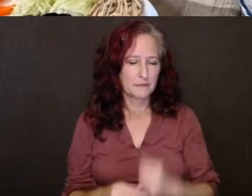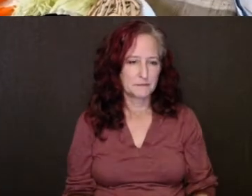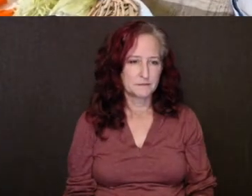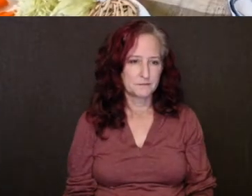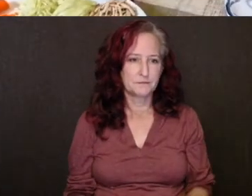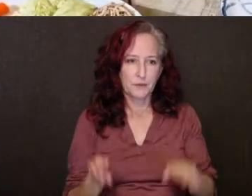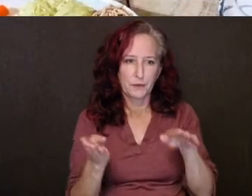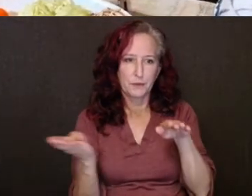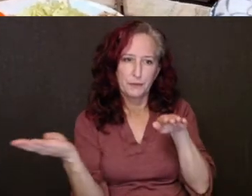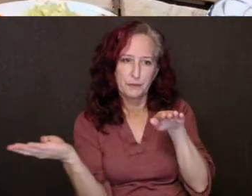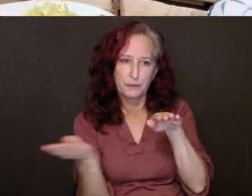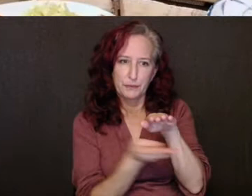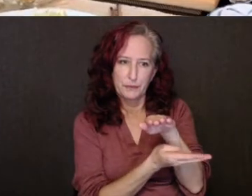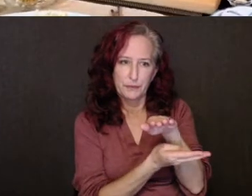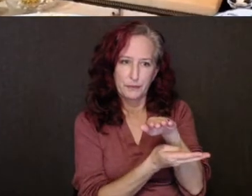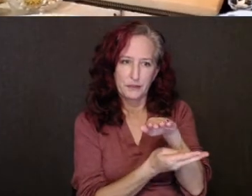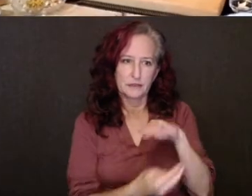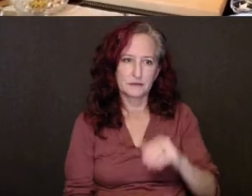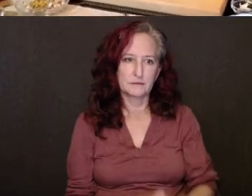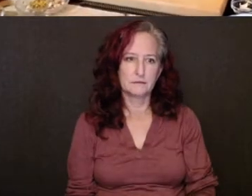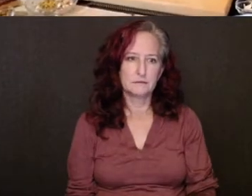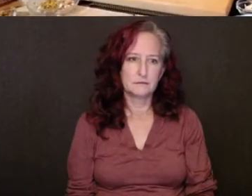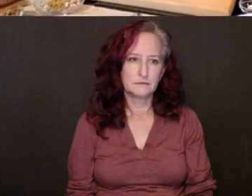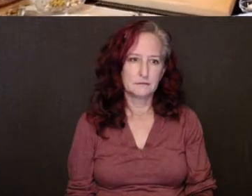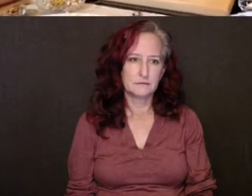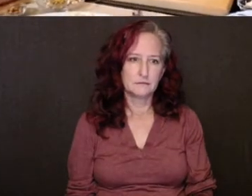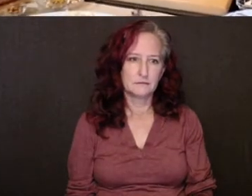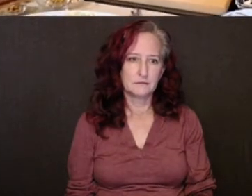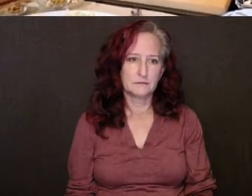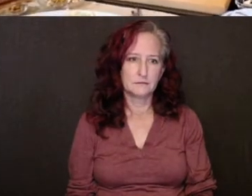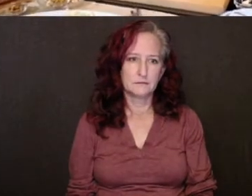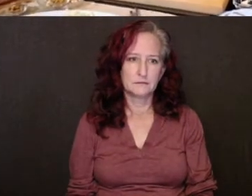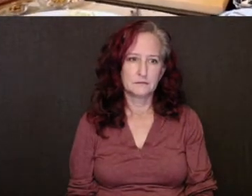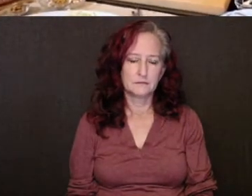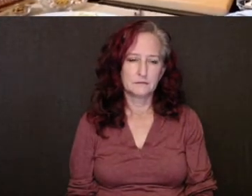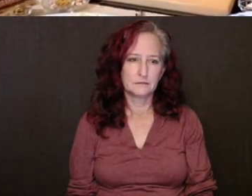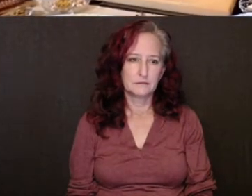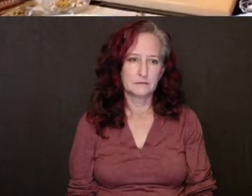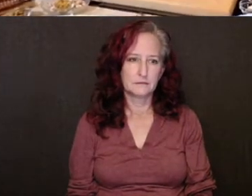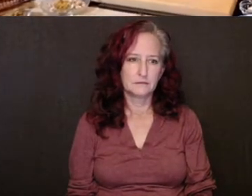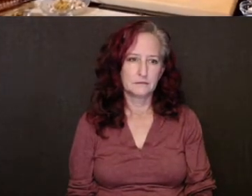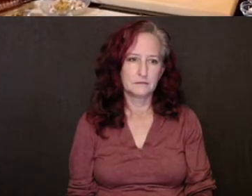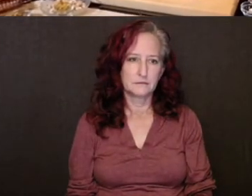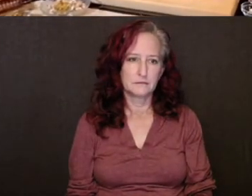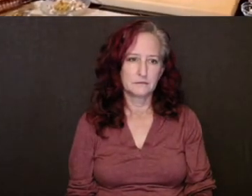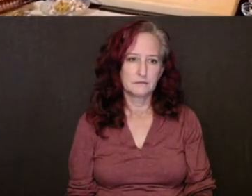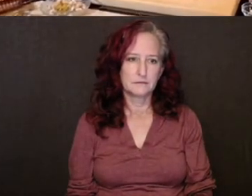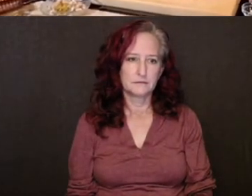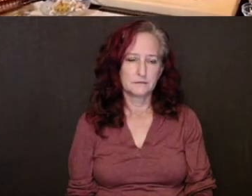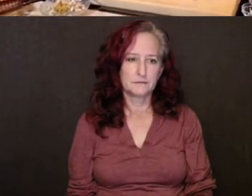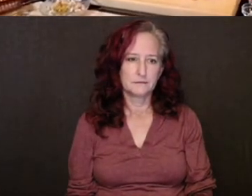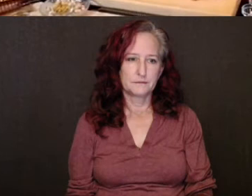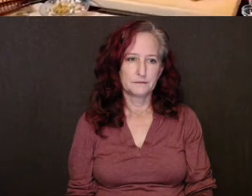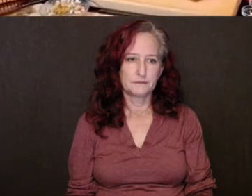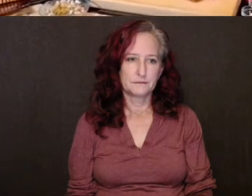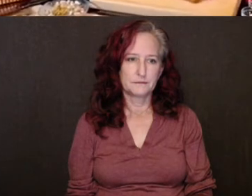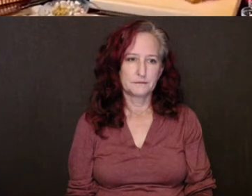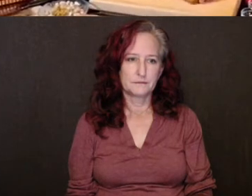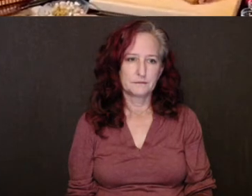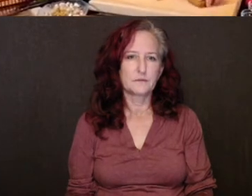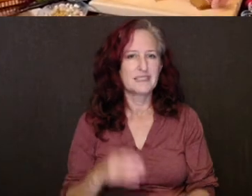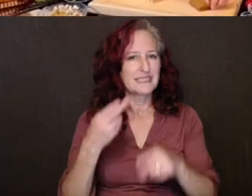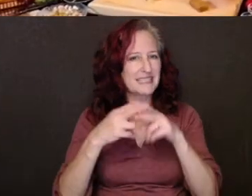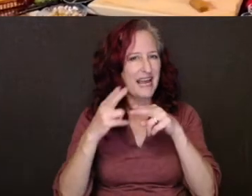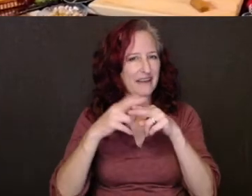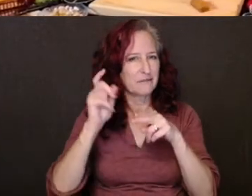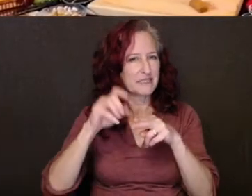get it, you can put it in the fridge or you can actually keep it in the freezer. When you use this is how you do it. I